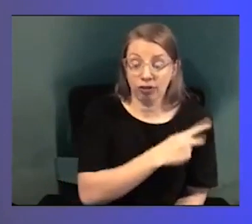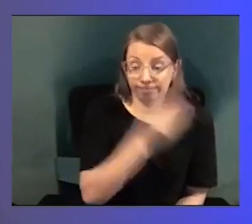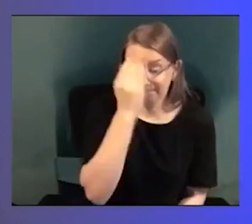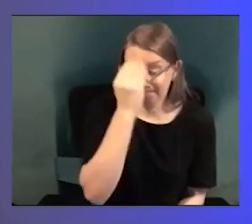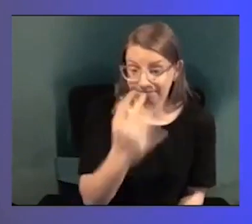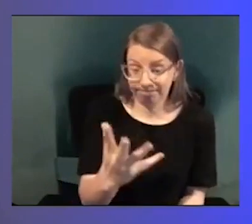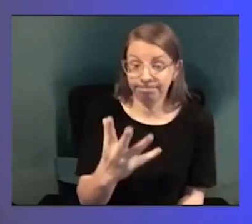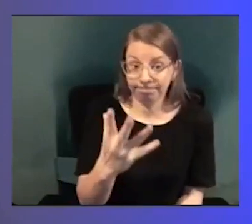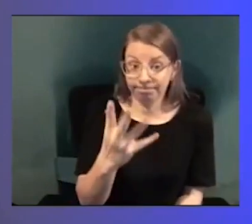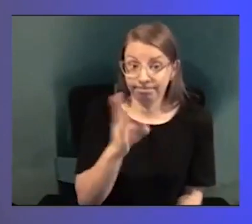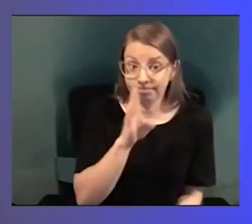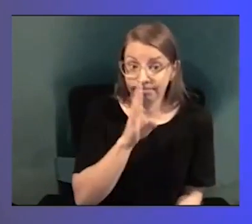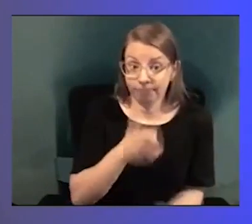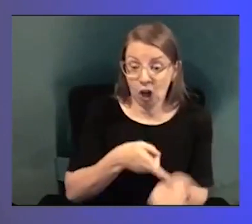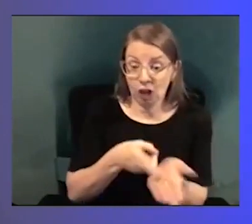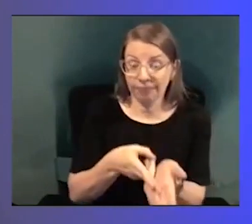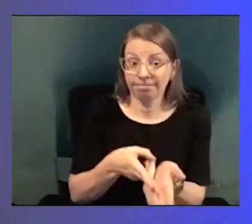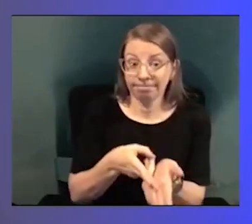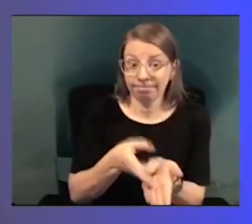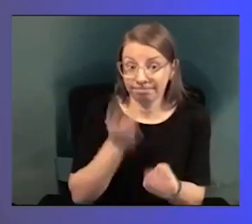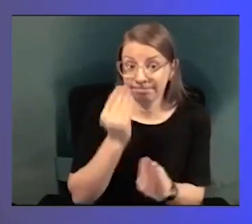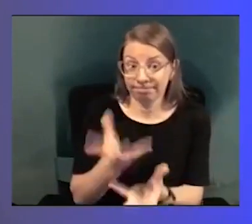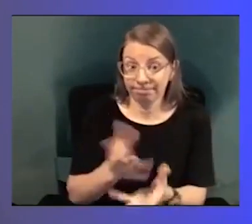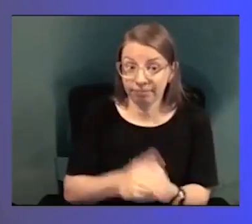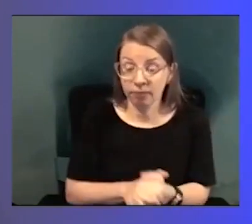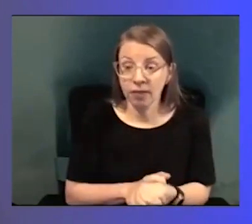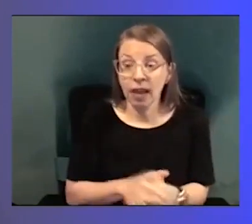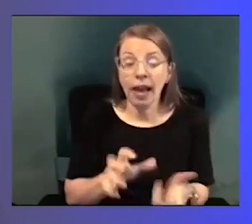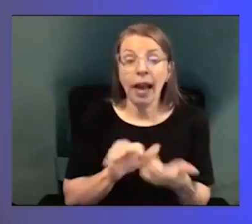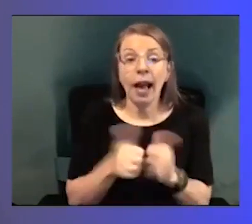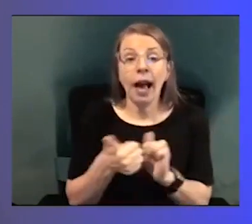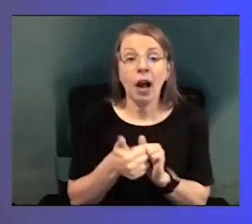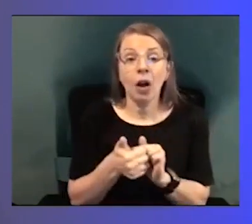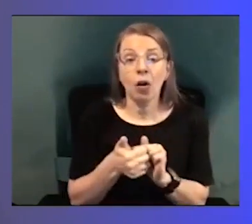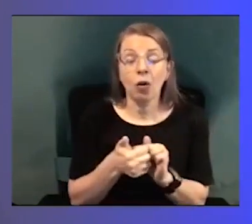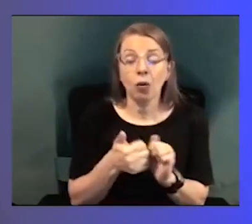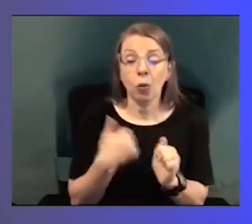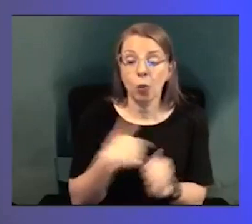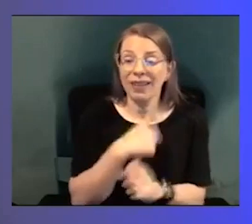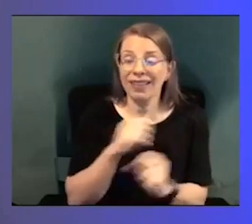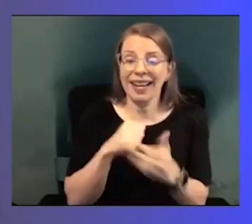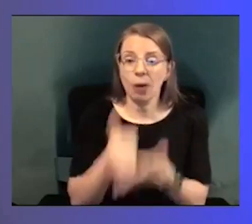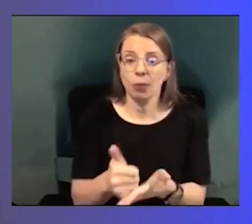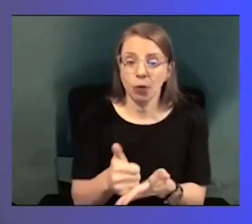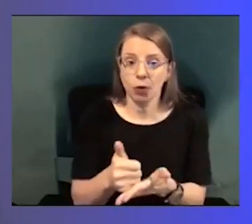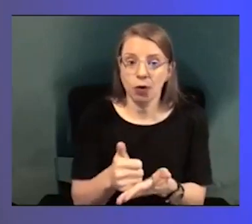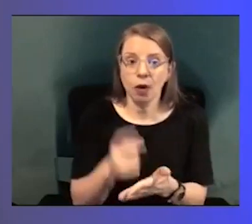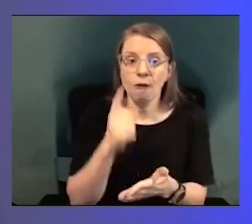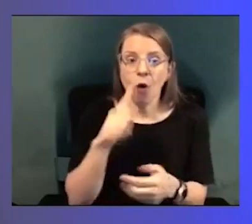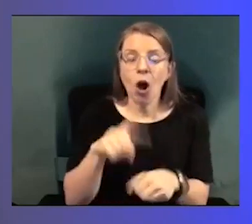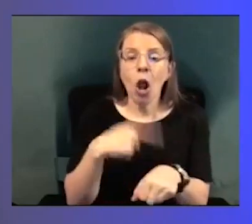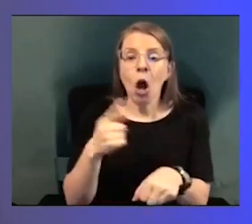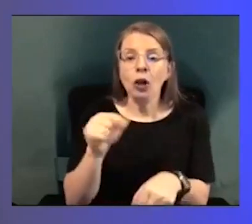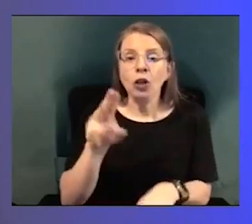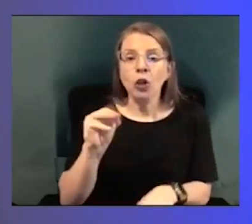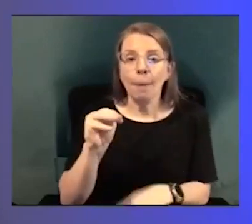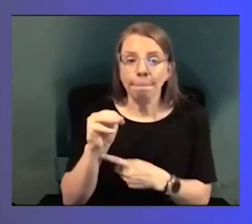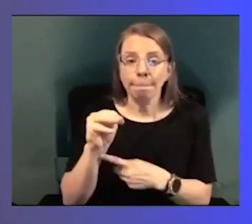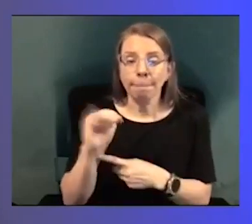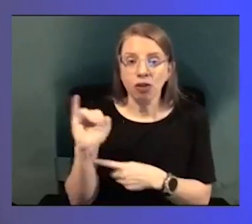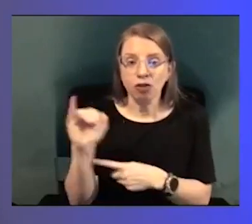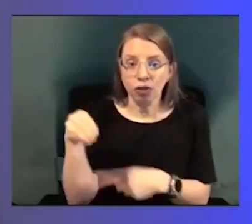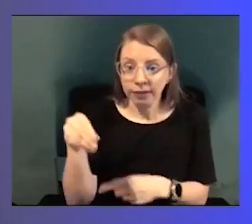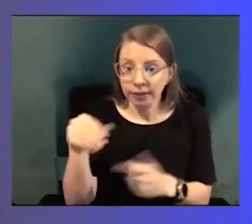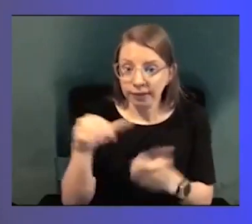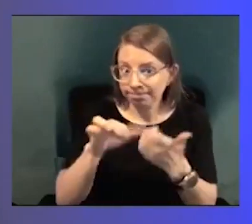can we help you with the longer term of getting you on insurance or getting you some appropriate type of coverage? You know, our team has been kind enough to post